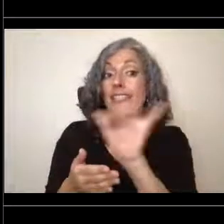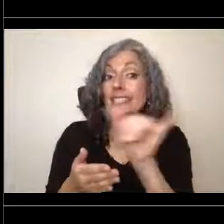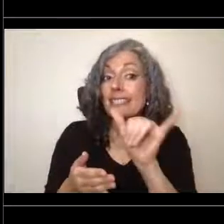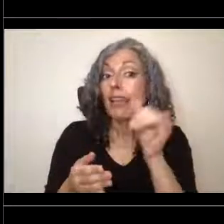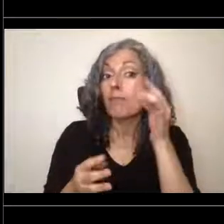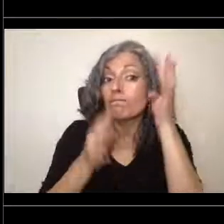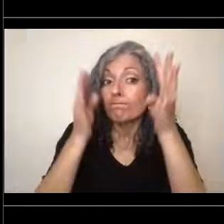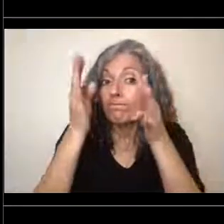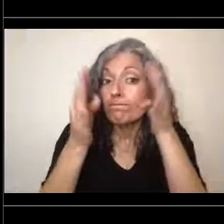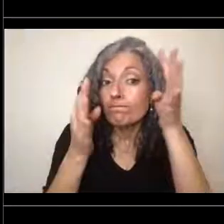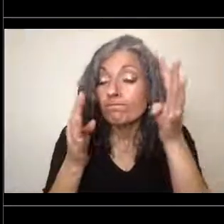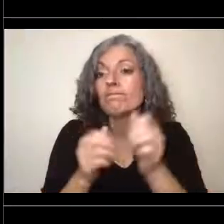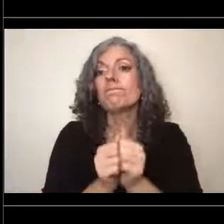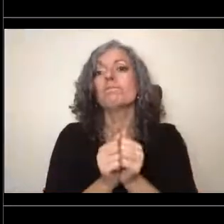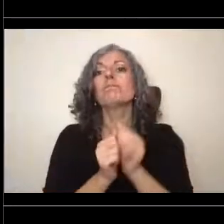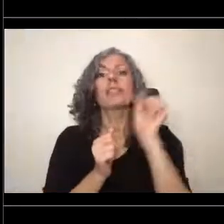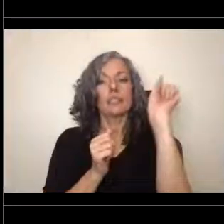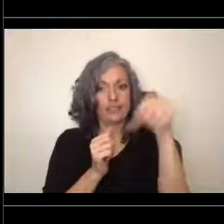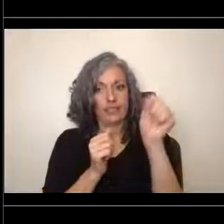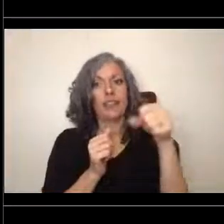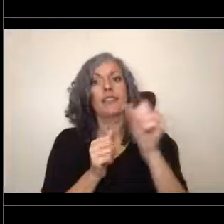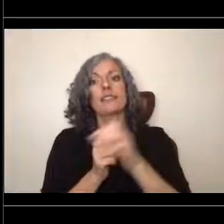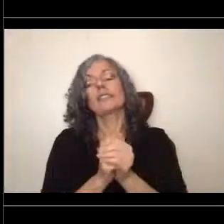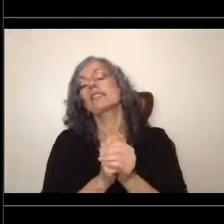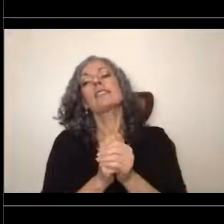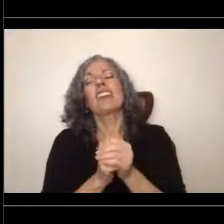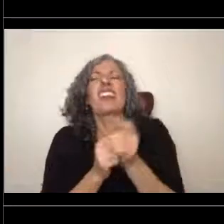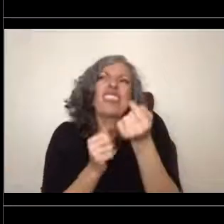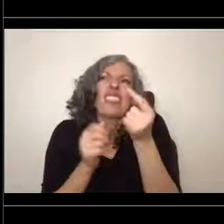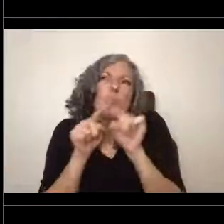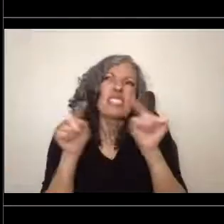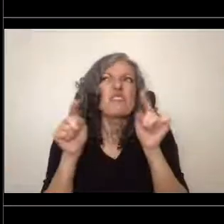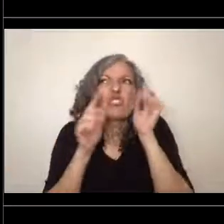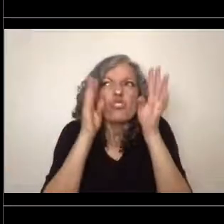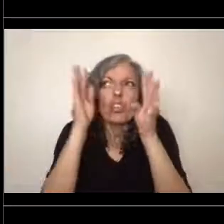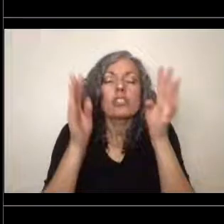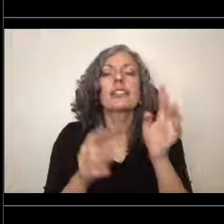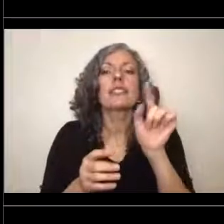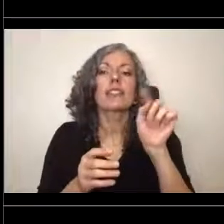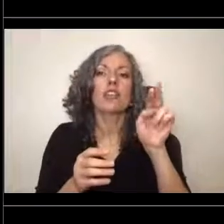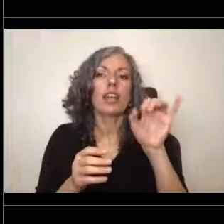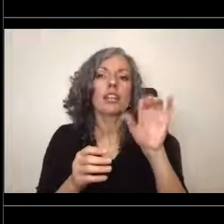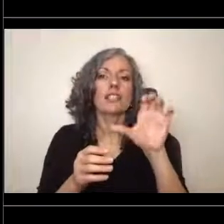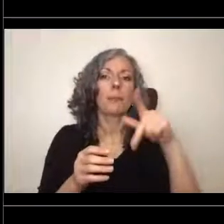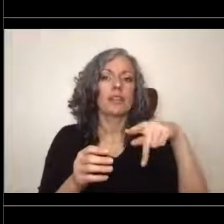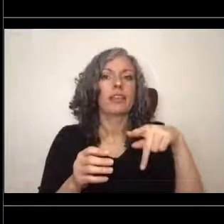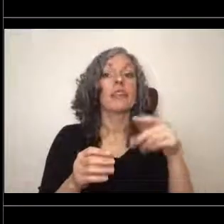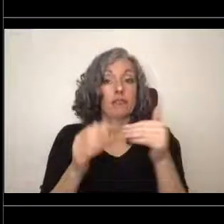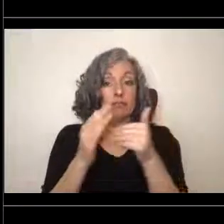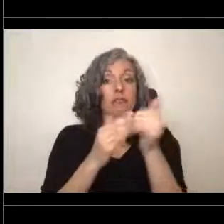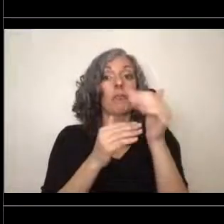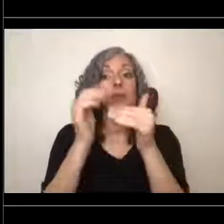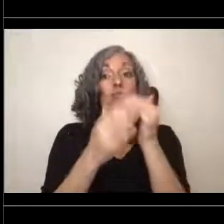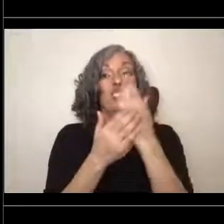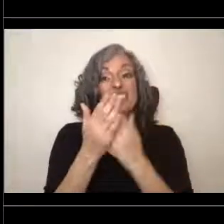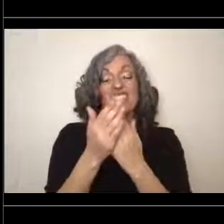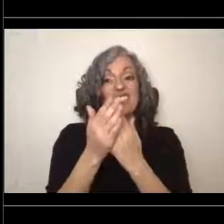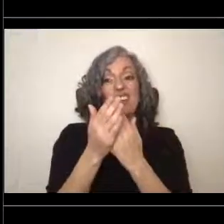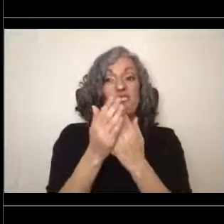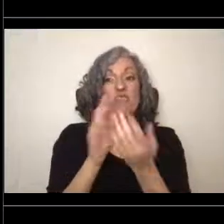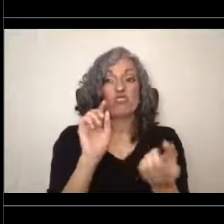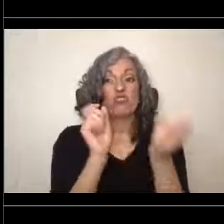there? Yes, to a slightly different strategy. The TIRCP did actually build some revisions to their